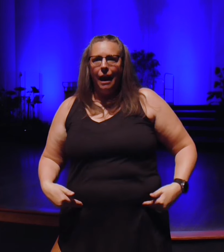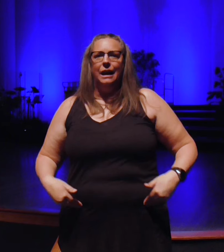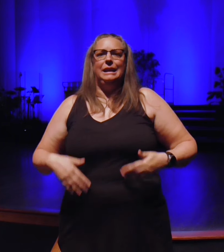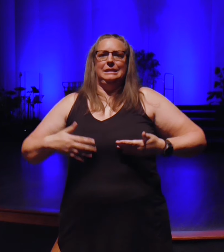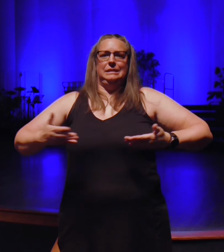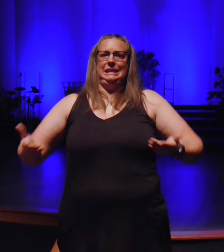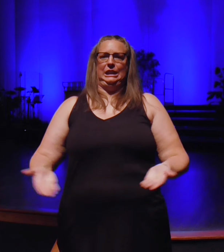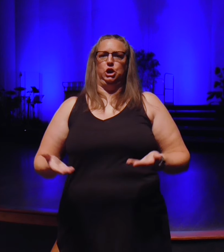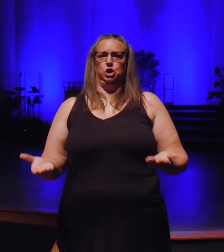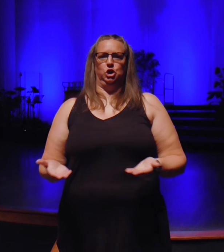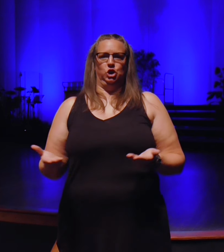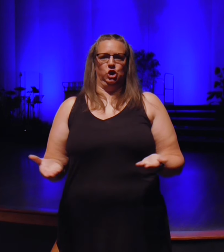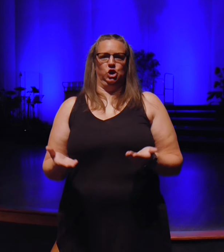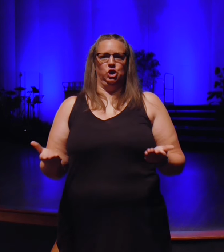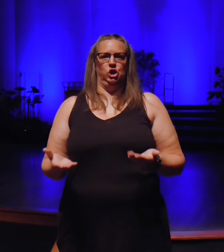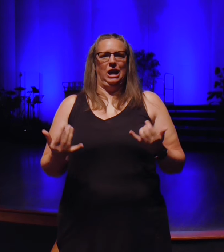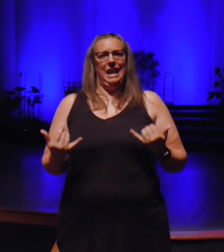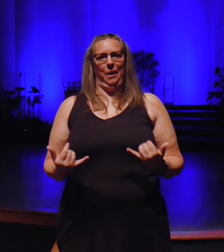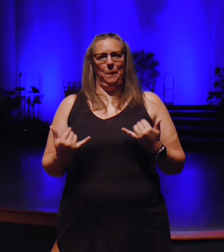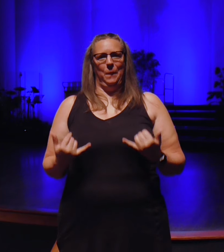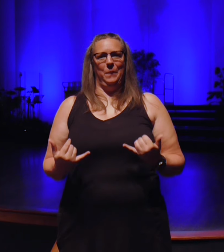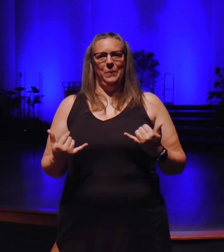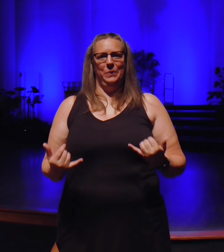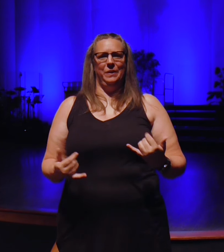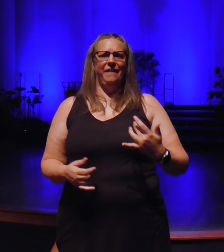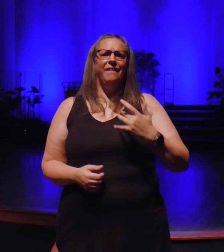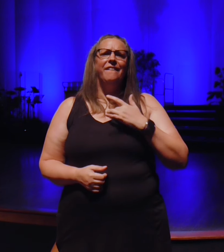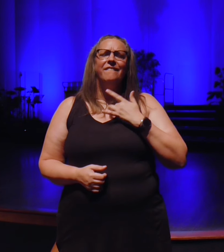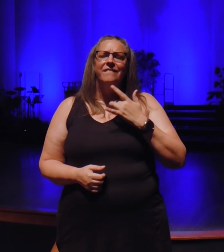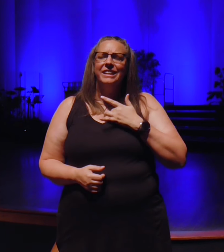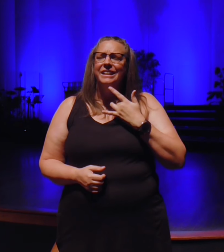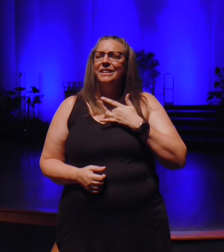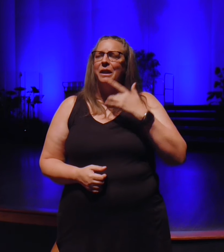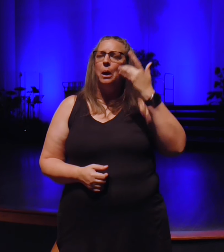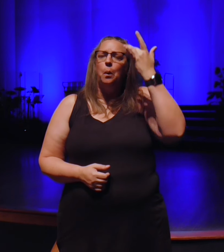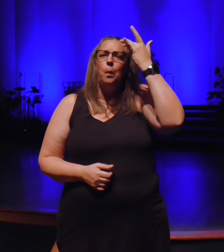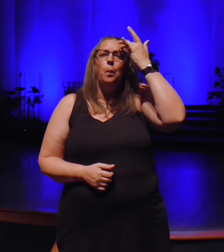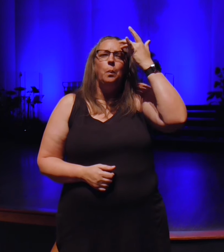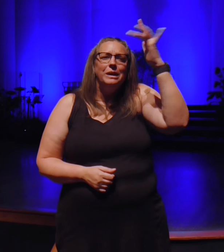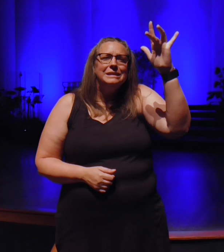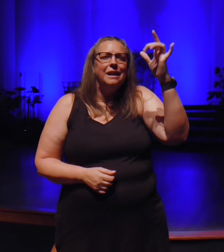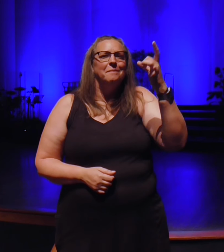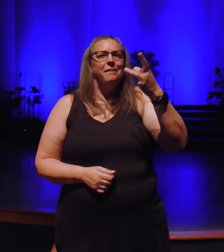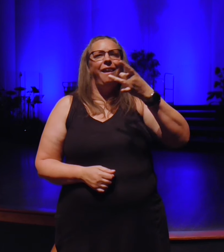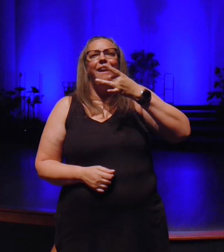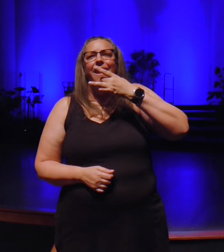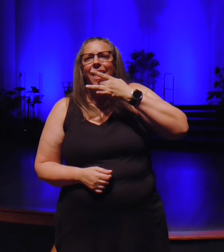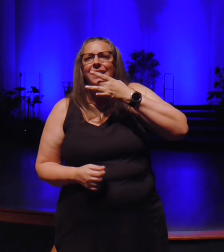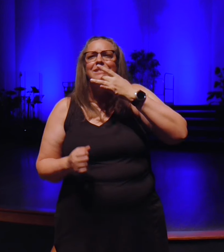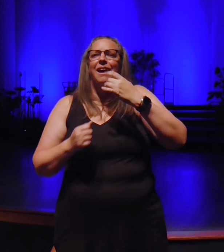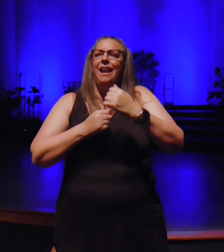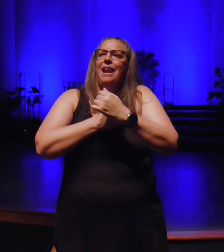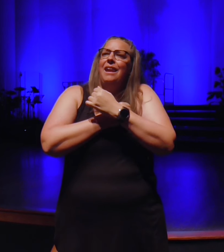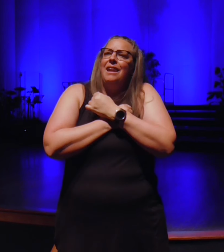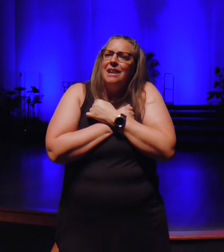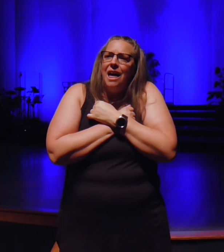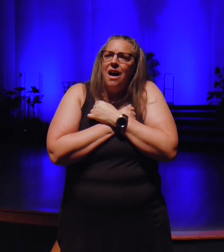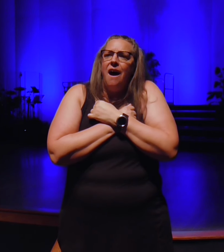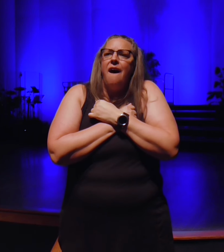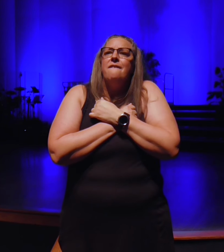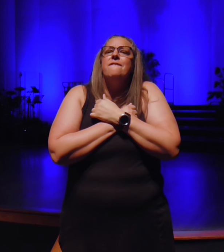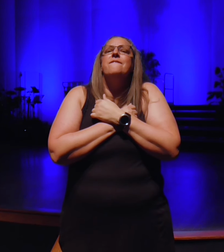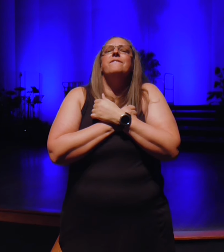now, feeling that wisdom, that light, that love, that container that is